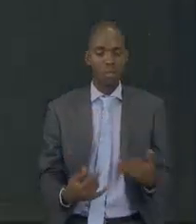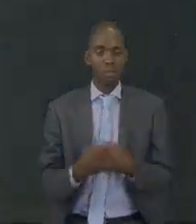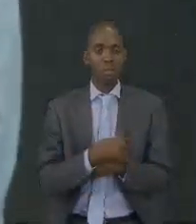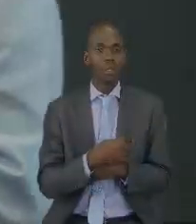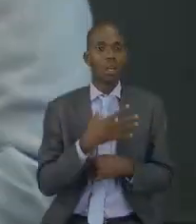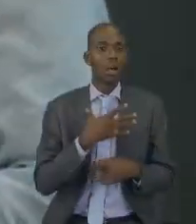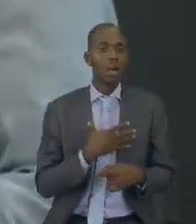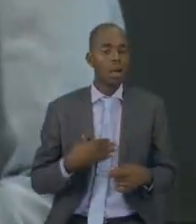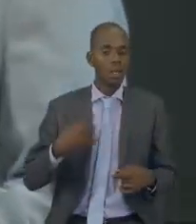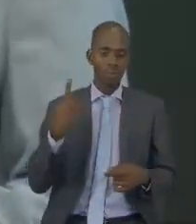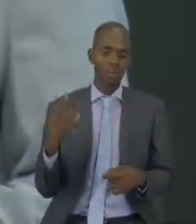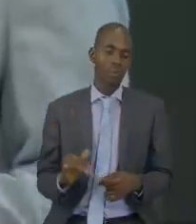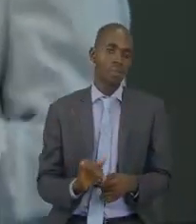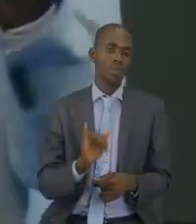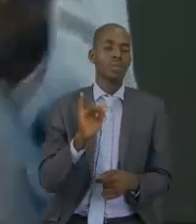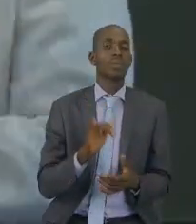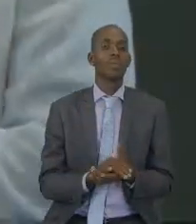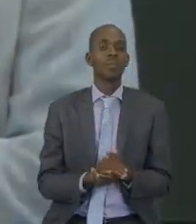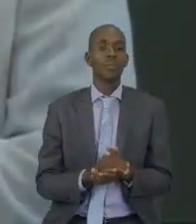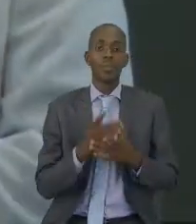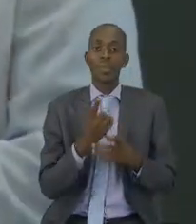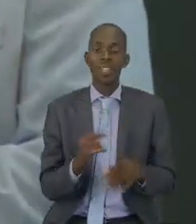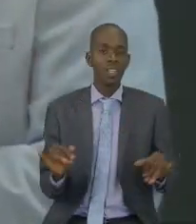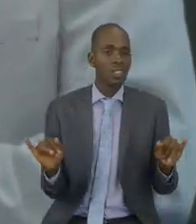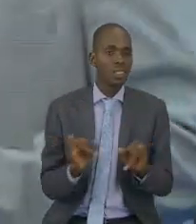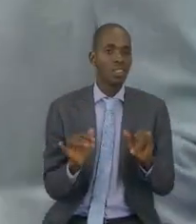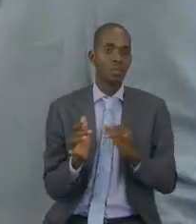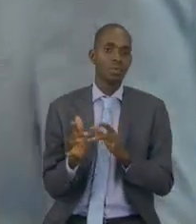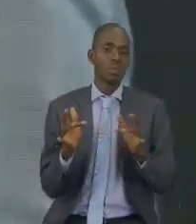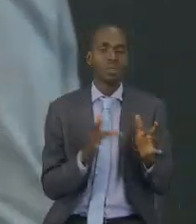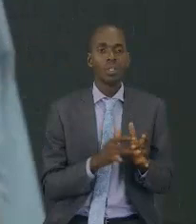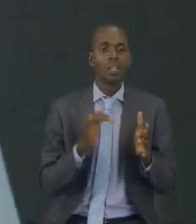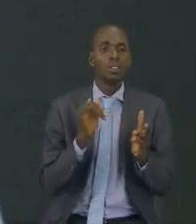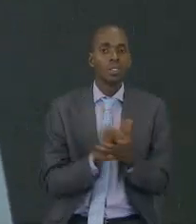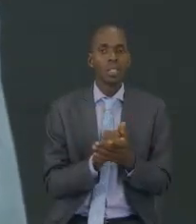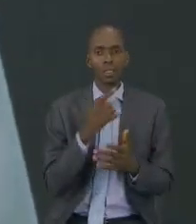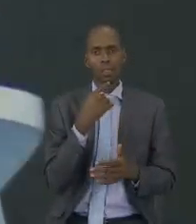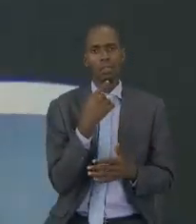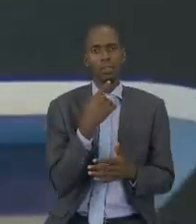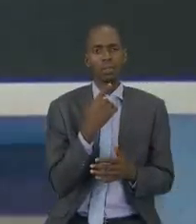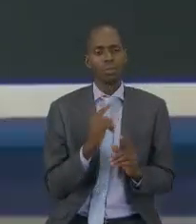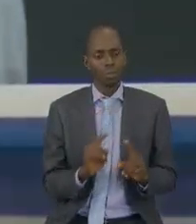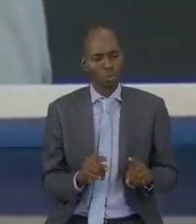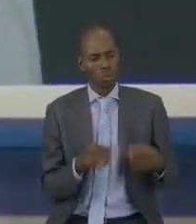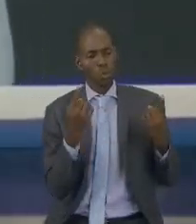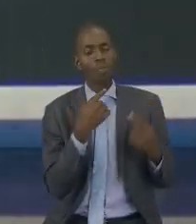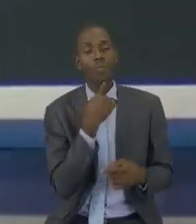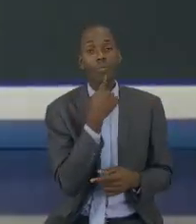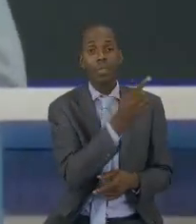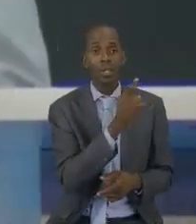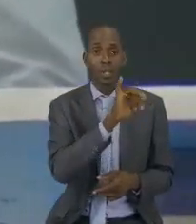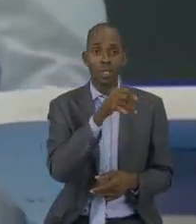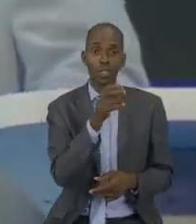and forever. The same Jesus that said, go tell John,